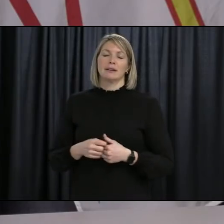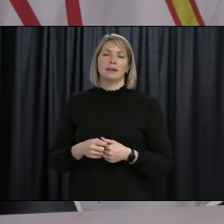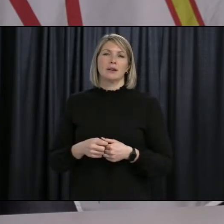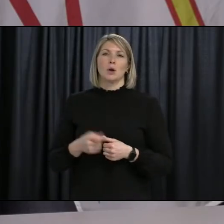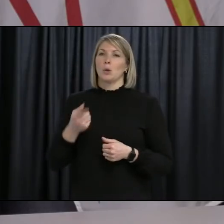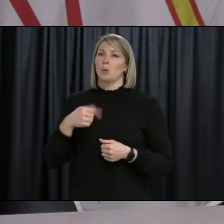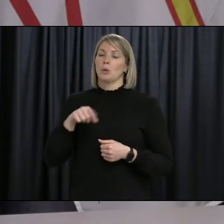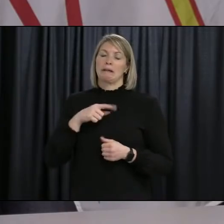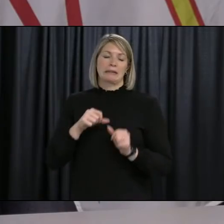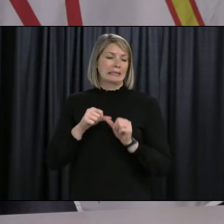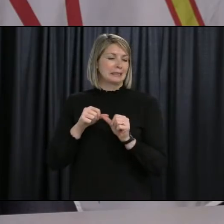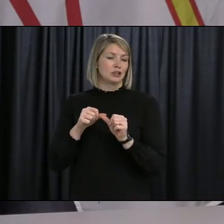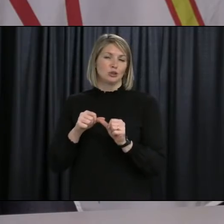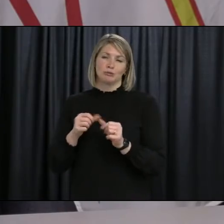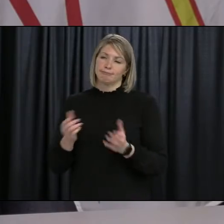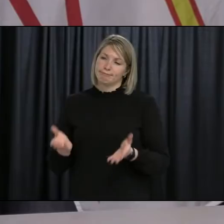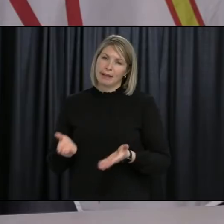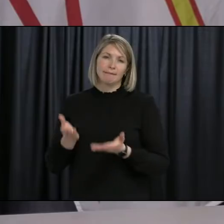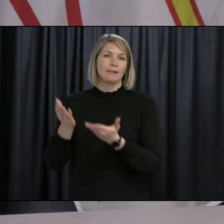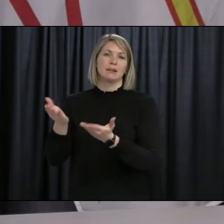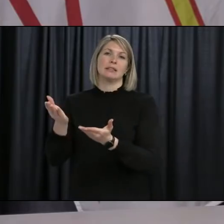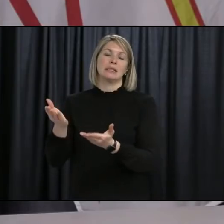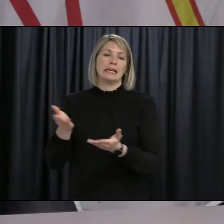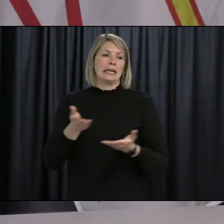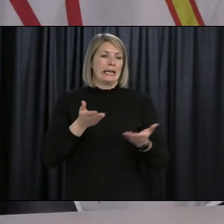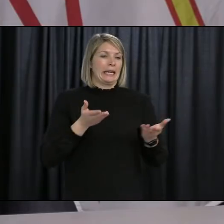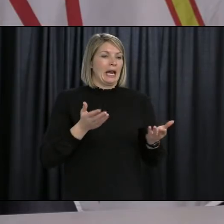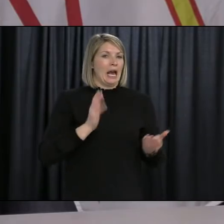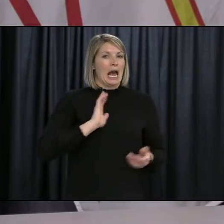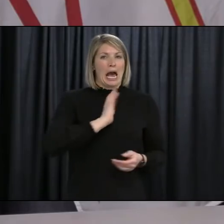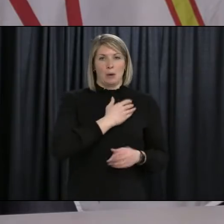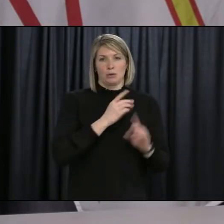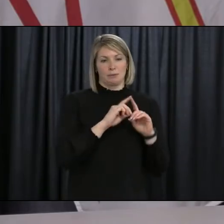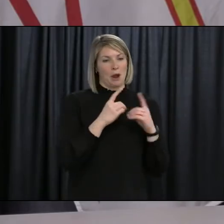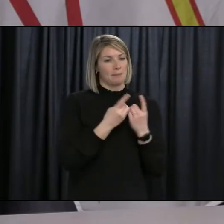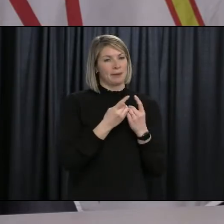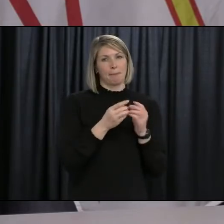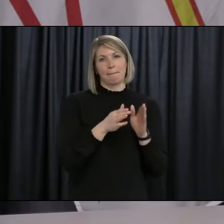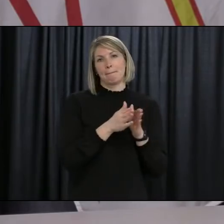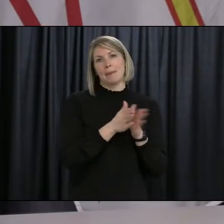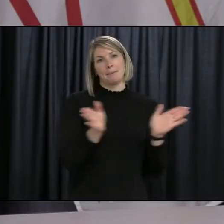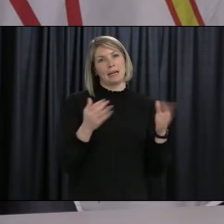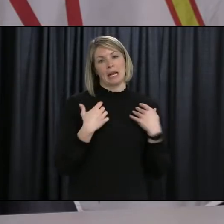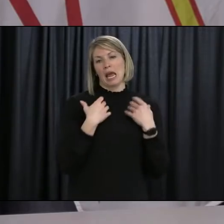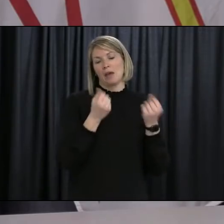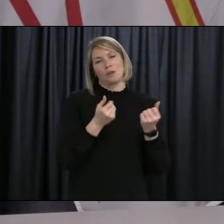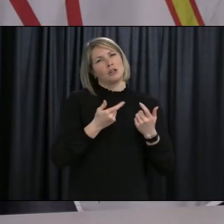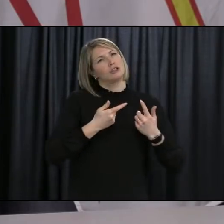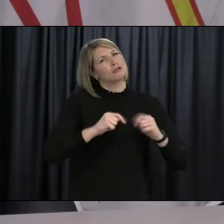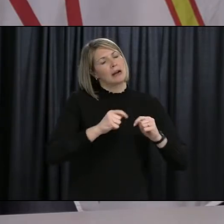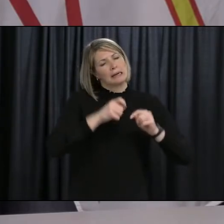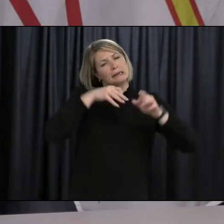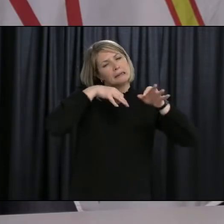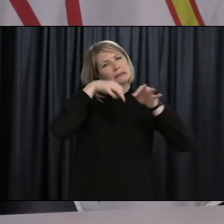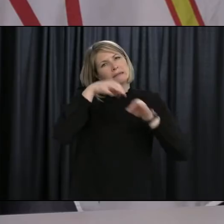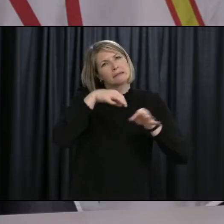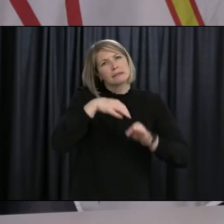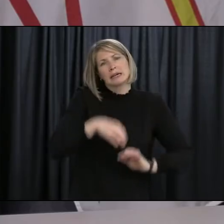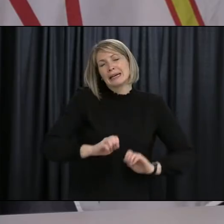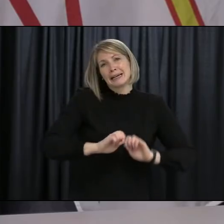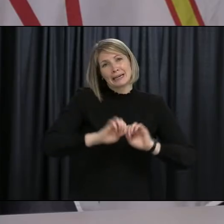we in public health have been as transparent as we can with regard to cases and risks